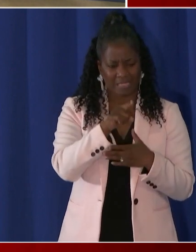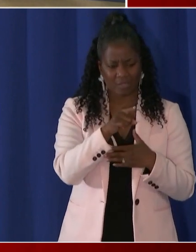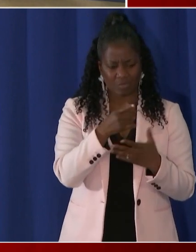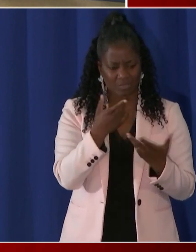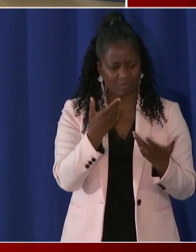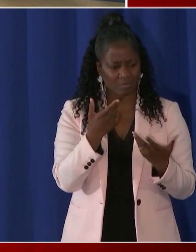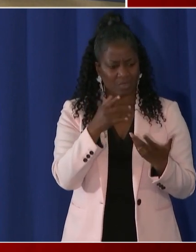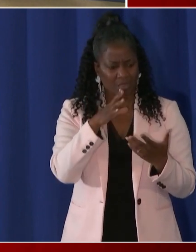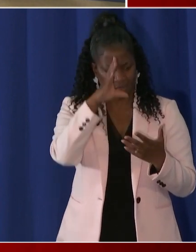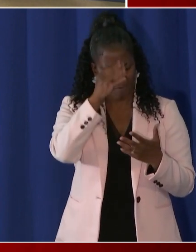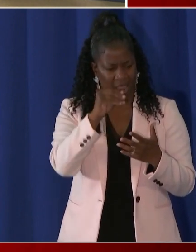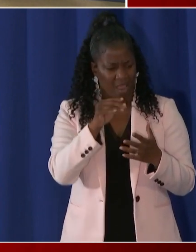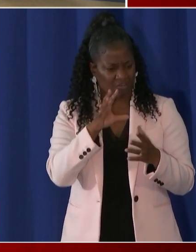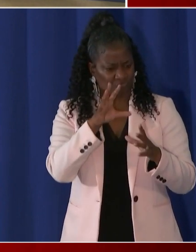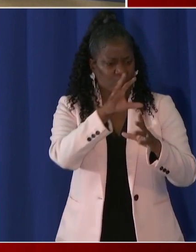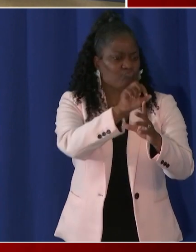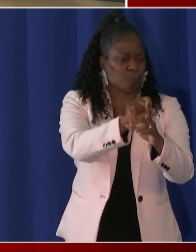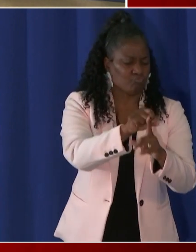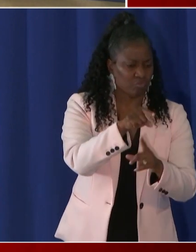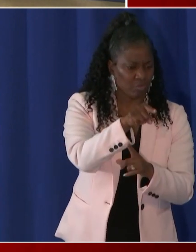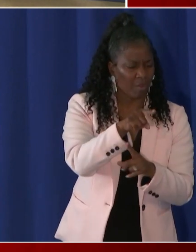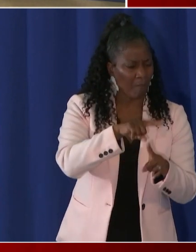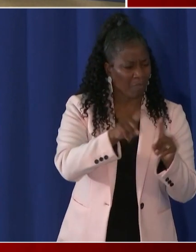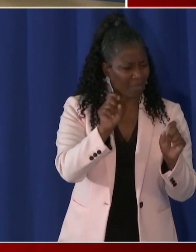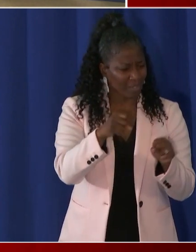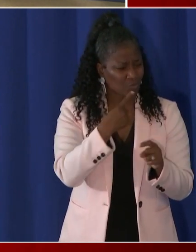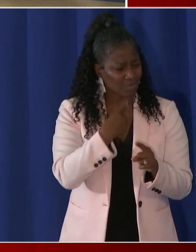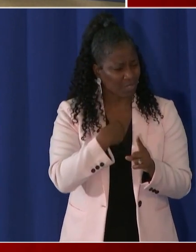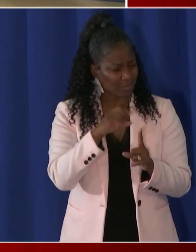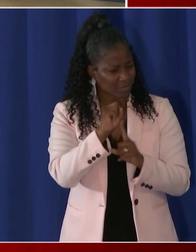can you tell us, were they actually injured, what their condition